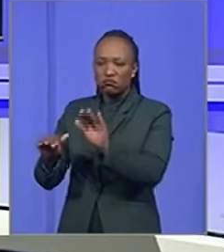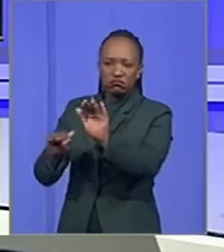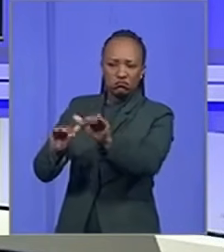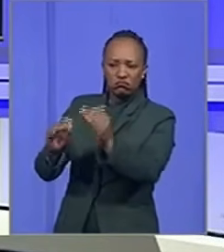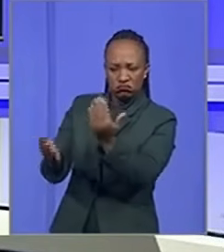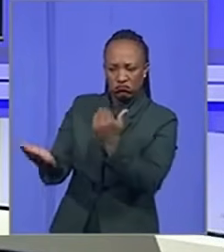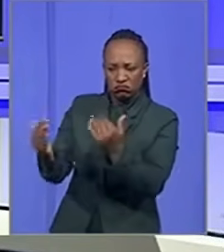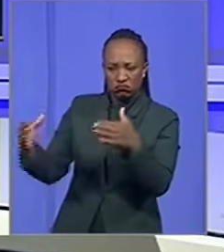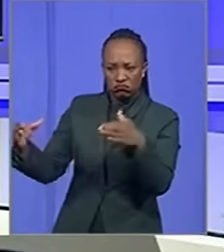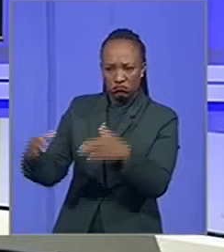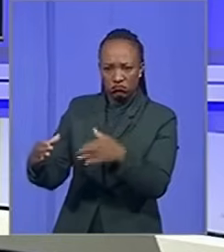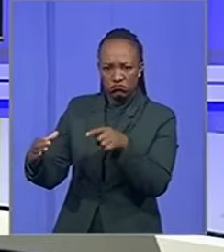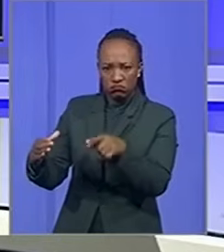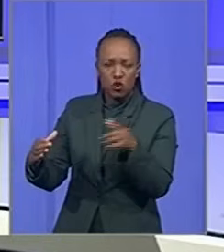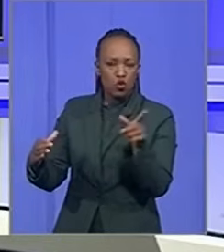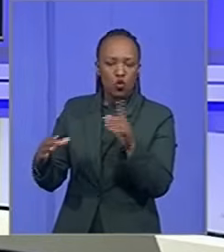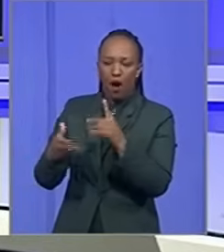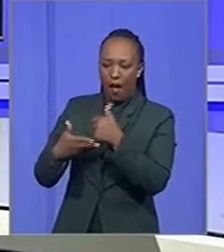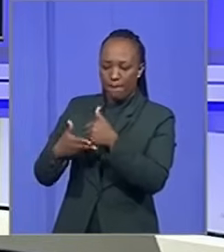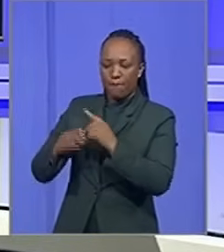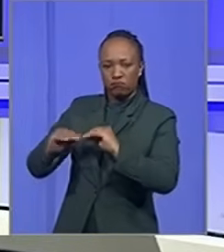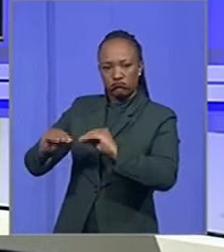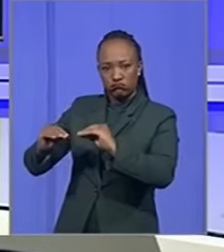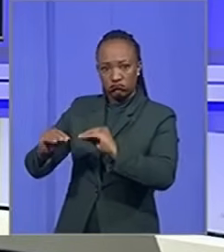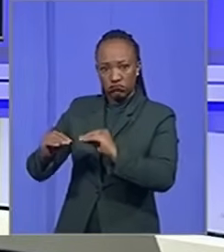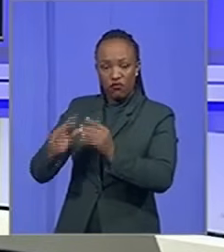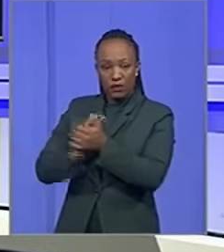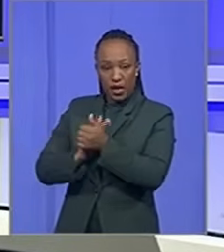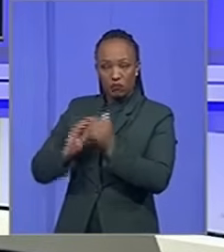ikarabella ho nna hore ke ntshetse talente ya bona pele.